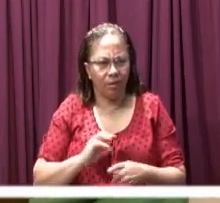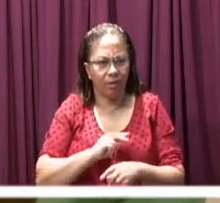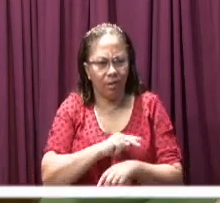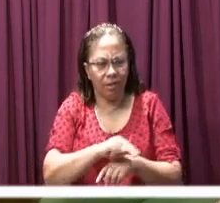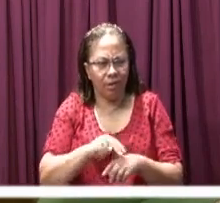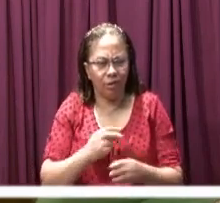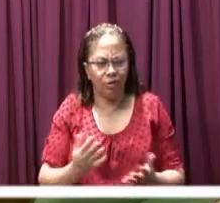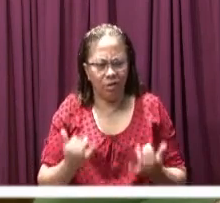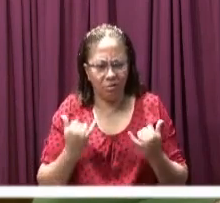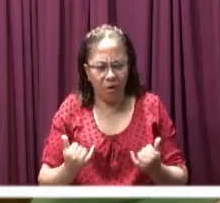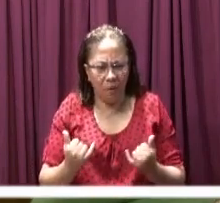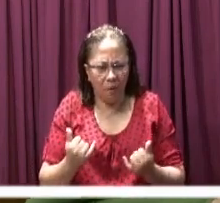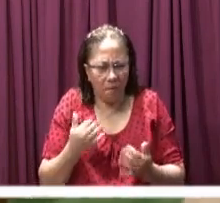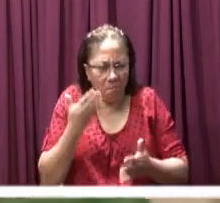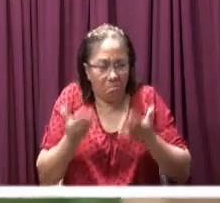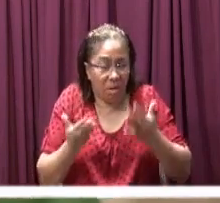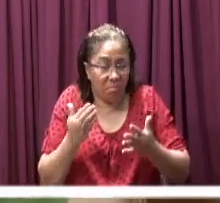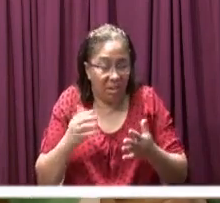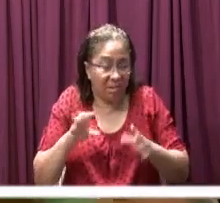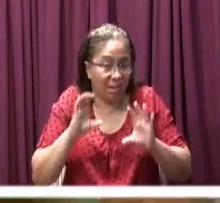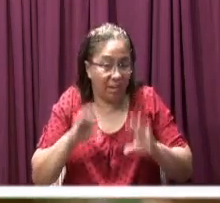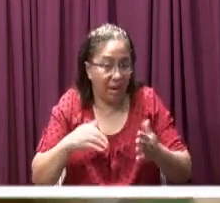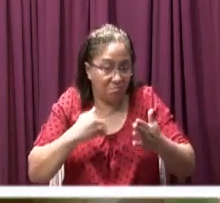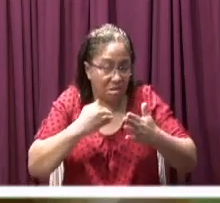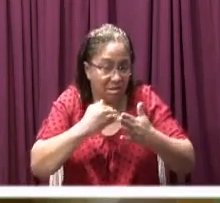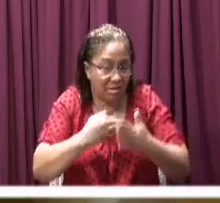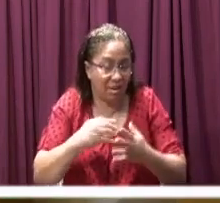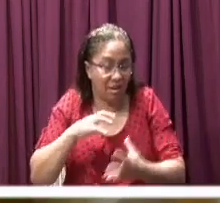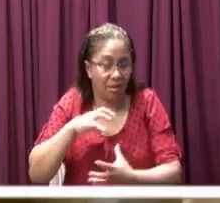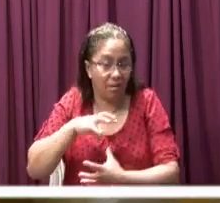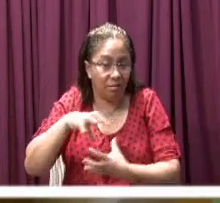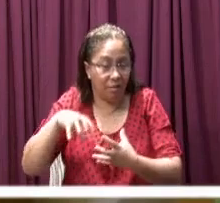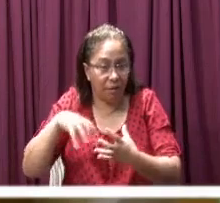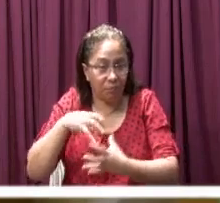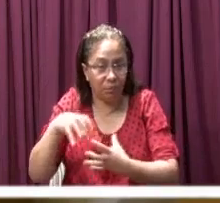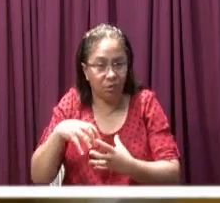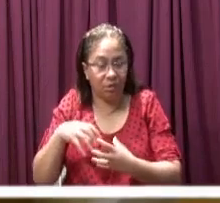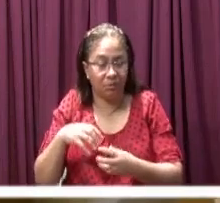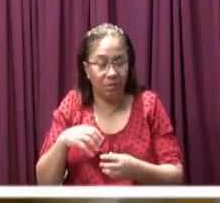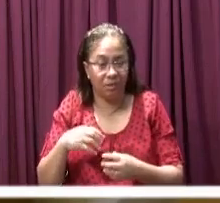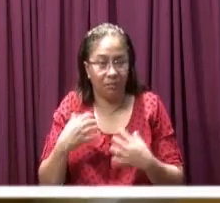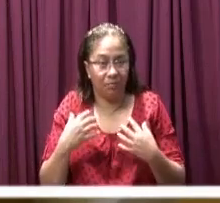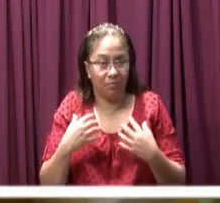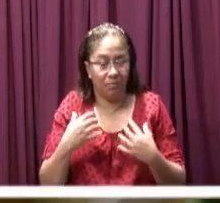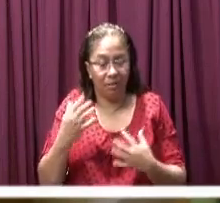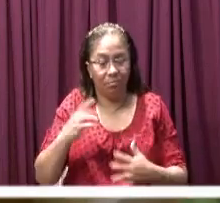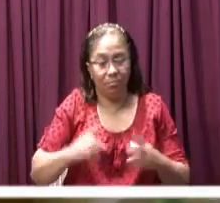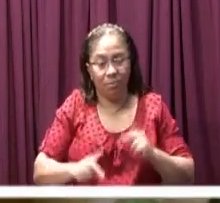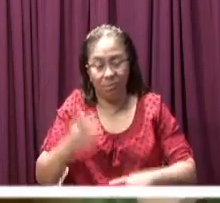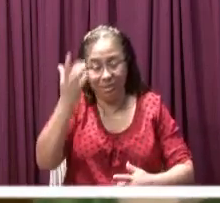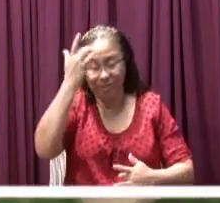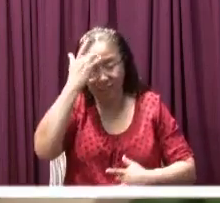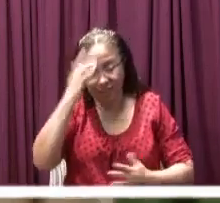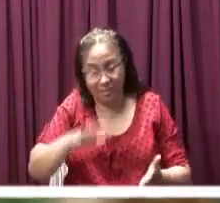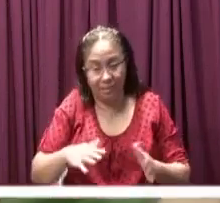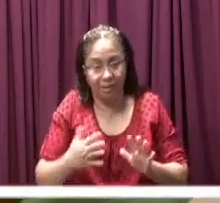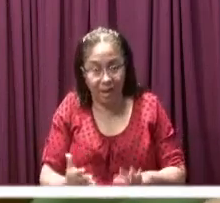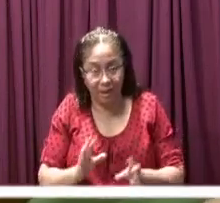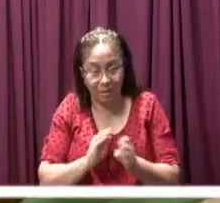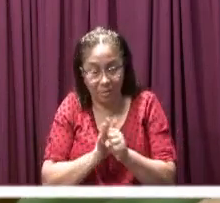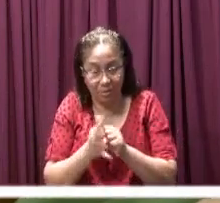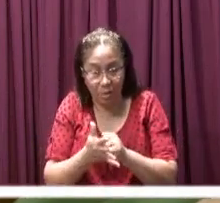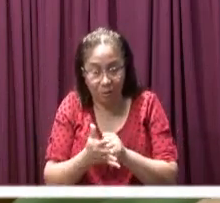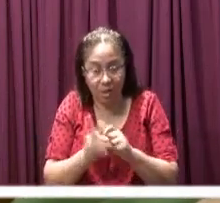been crazy. I mean, major nations in the world with healthcare systems that are to really